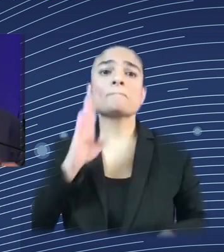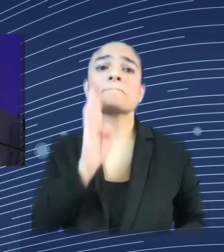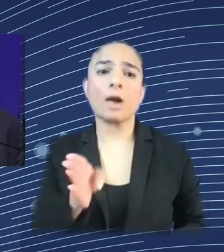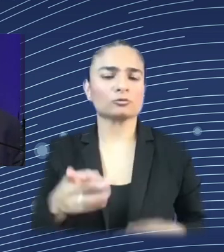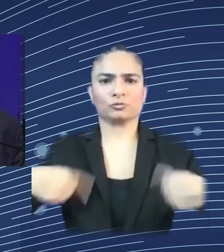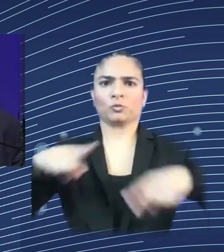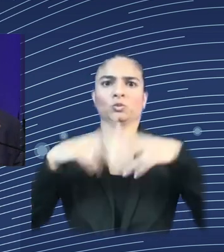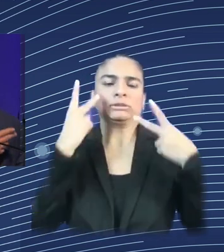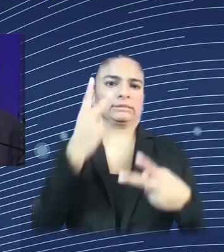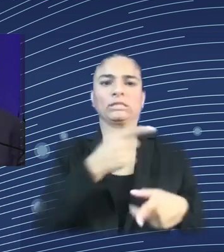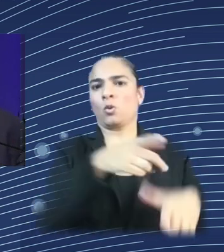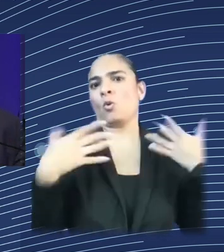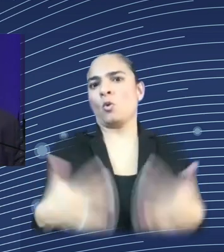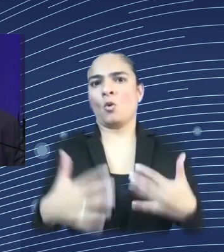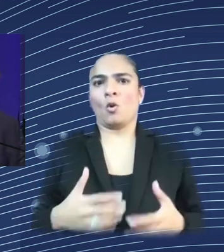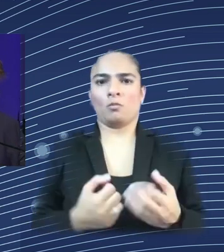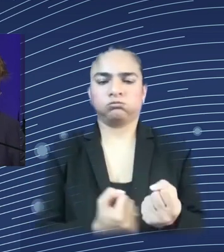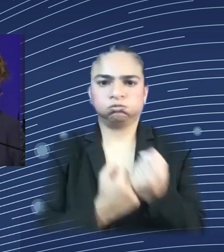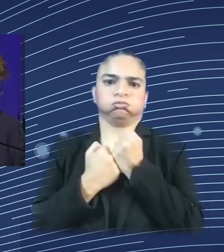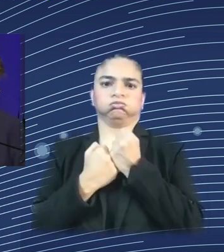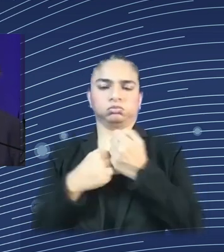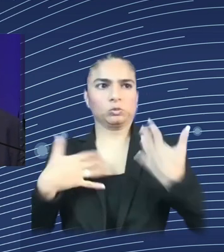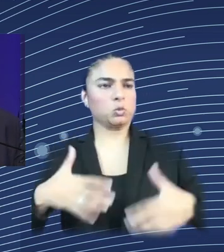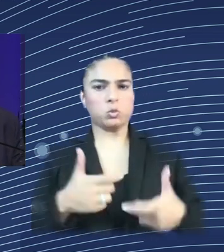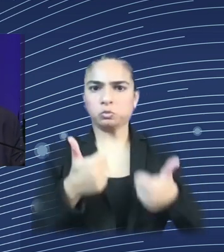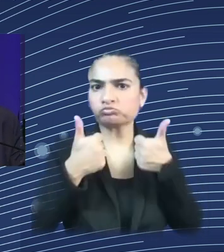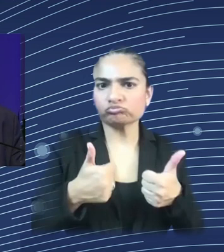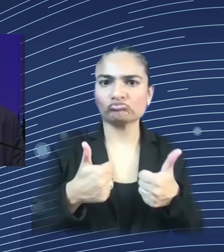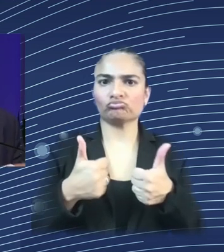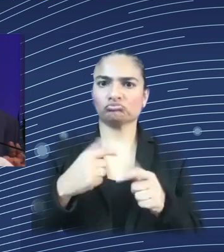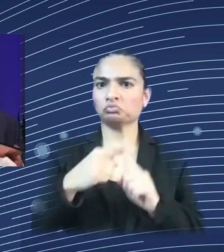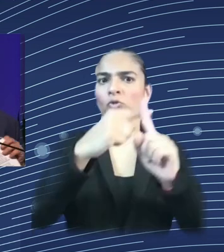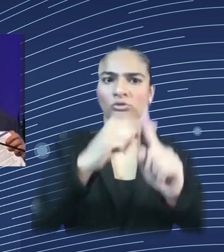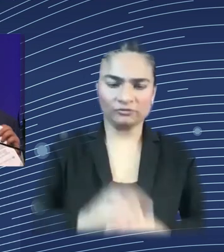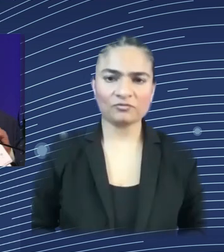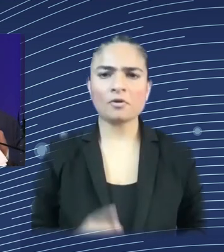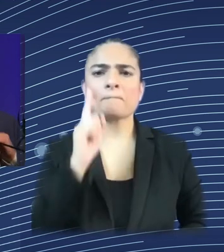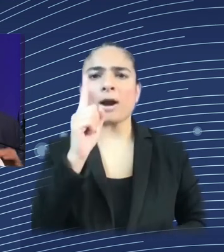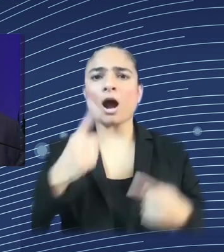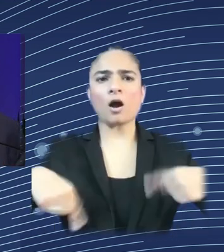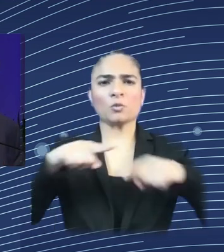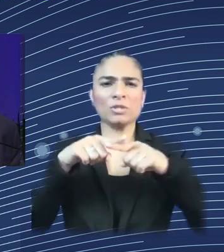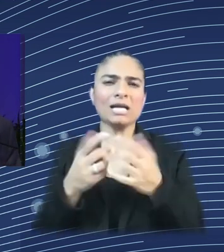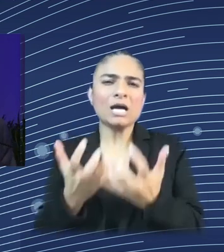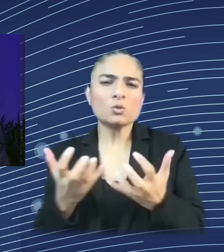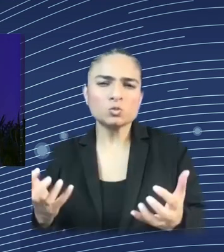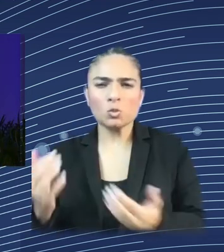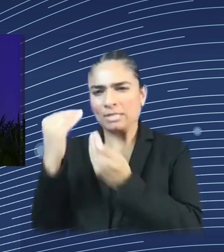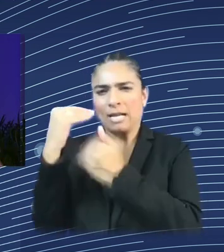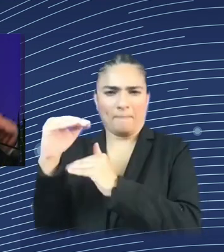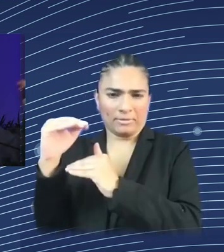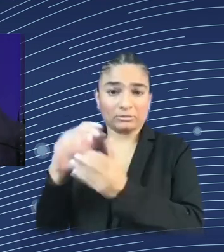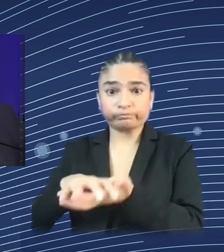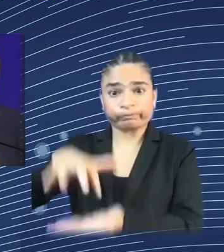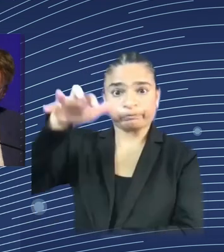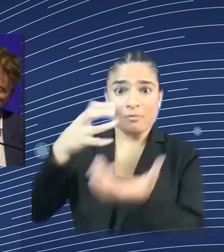wisely your targets. So this can help. Next slide, please. If we go more in a little bit in detail, we use this